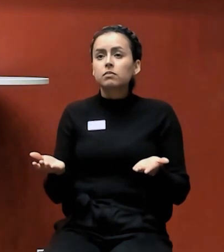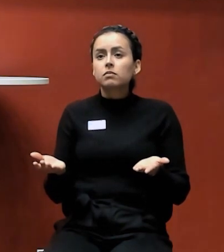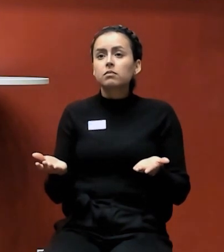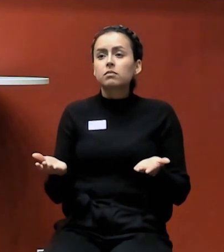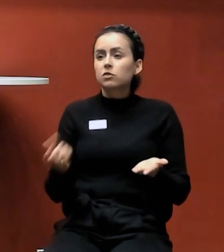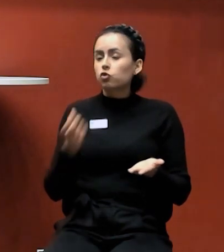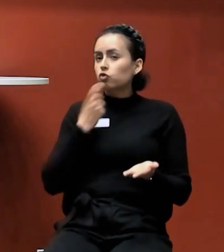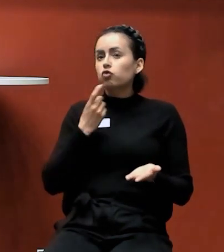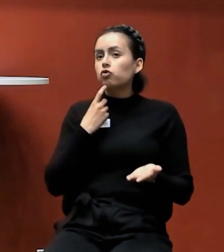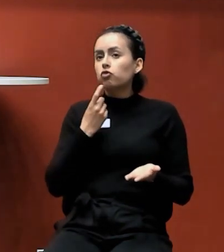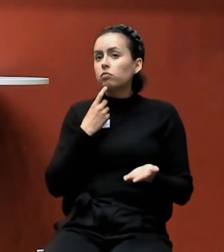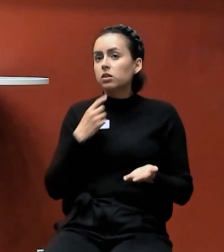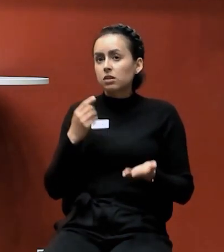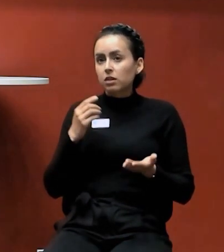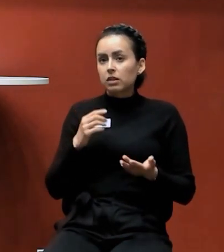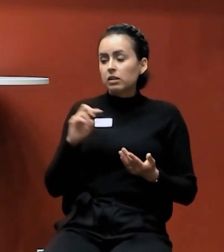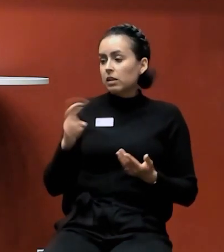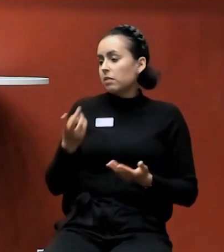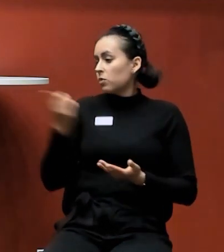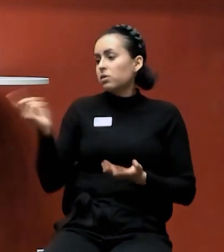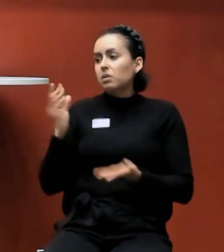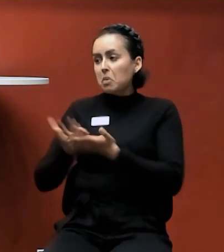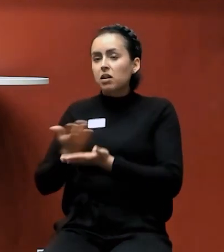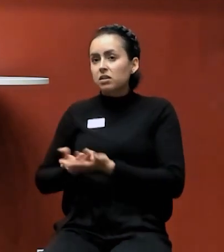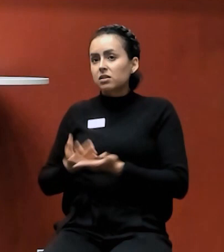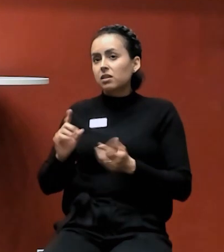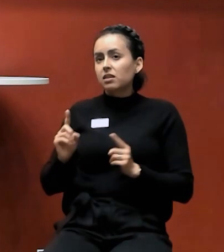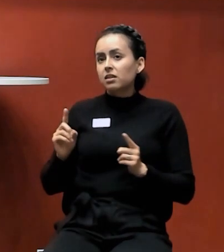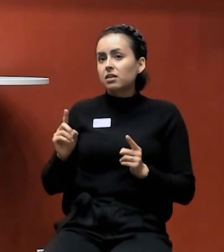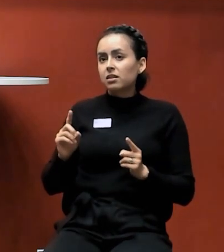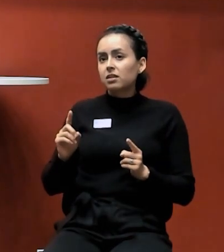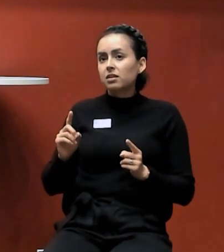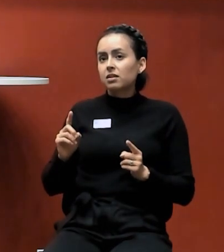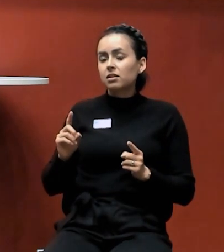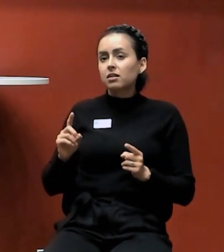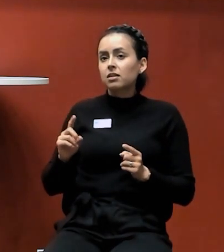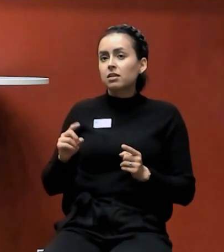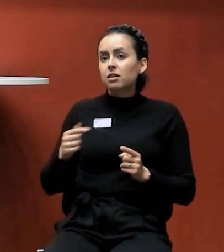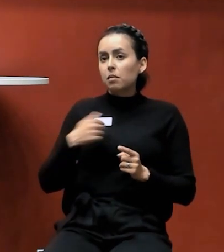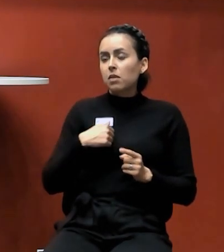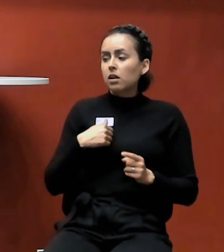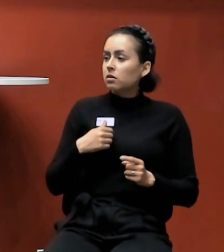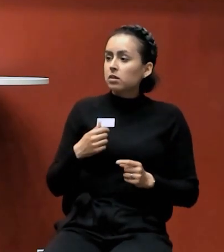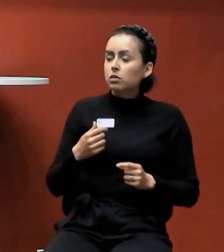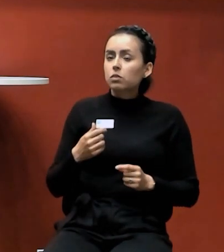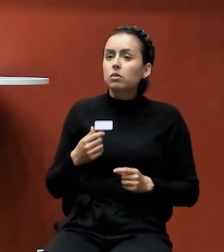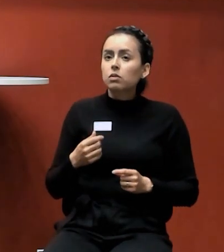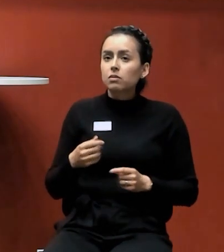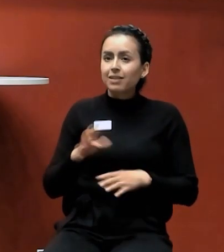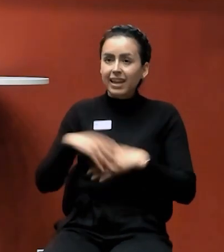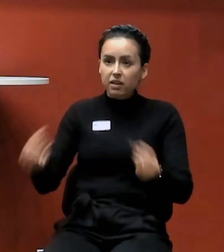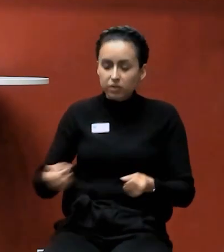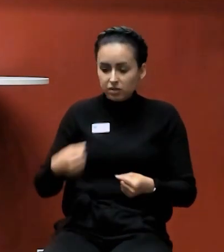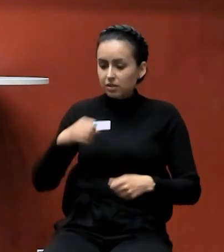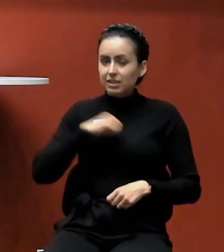at least in Finland, I guess in other places in the world, it's even less, that there is an able-bodied person. I have a degree and